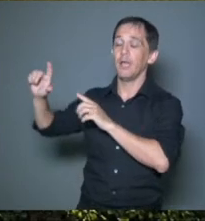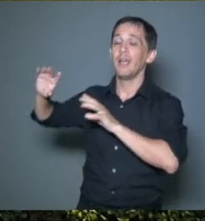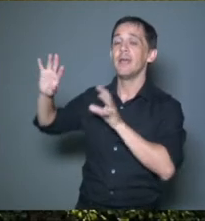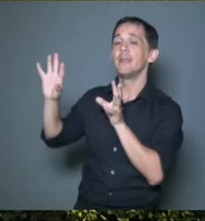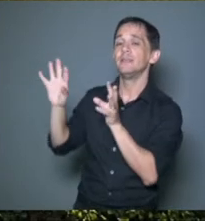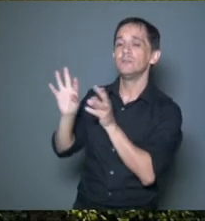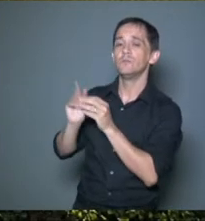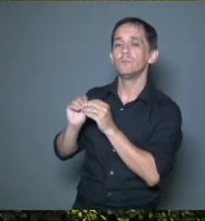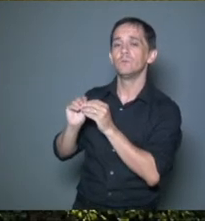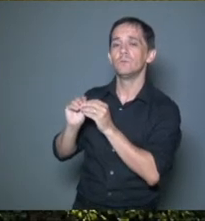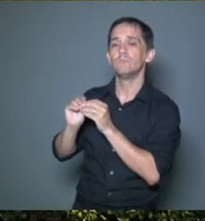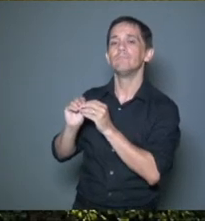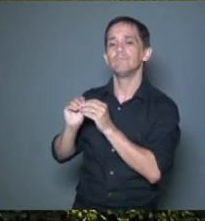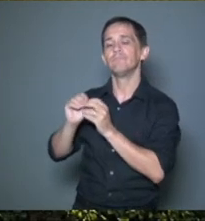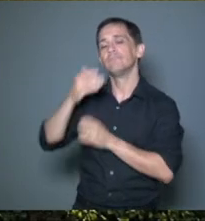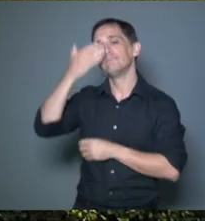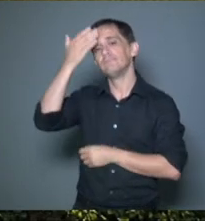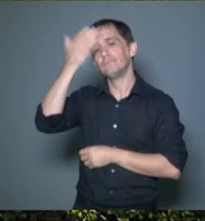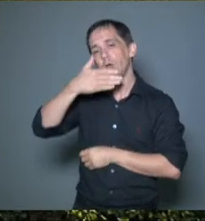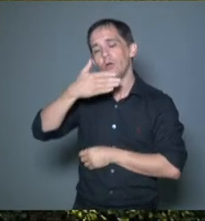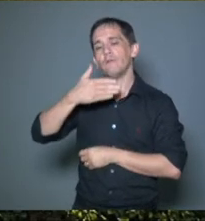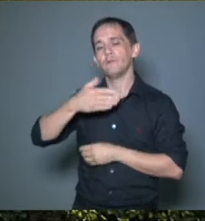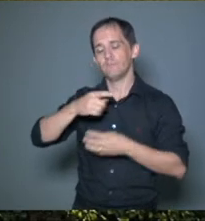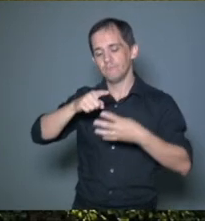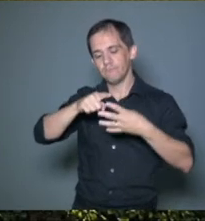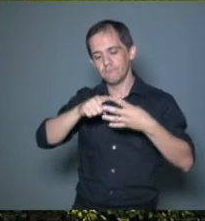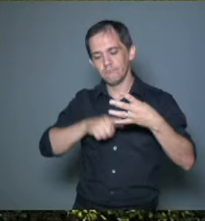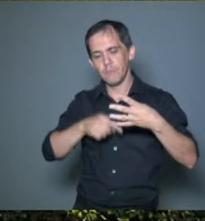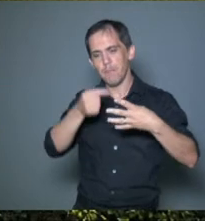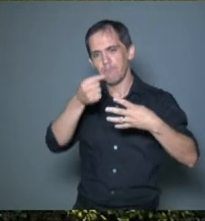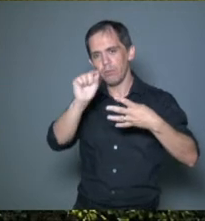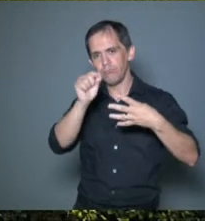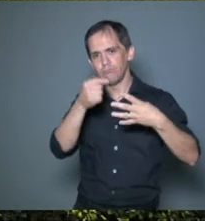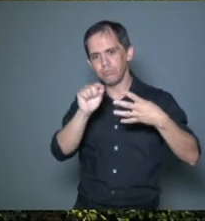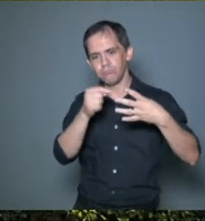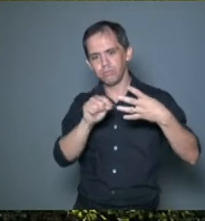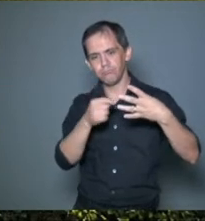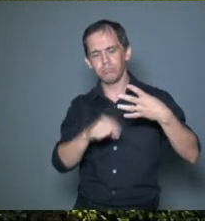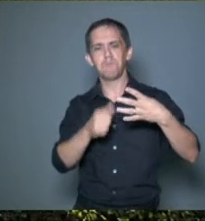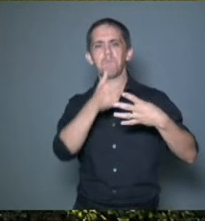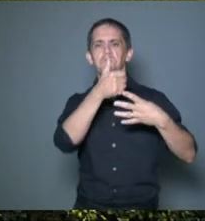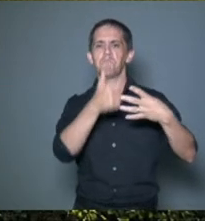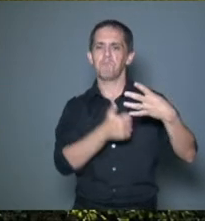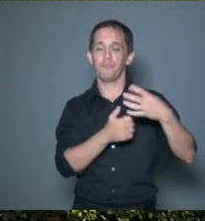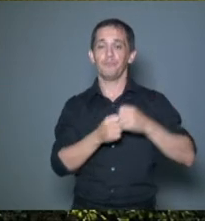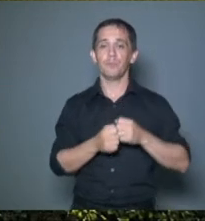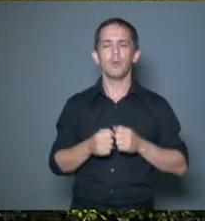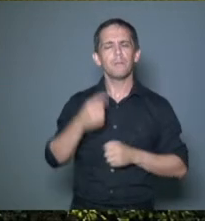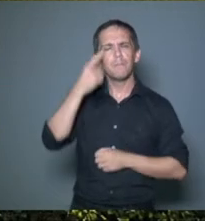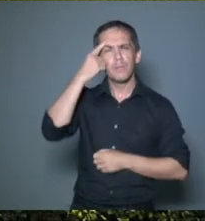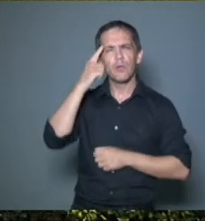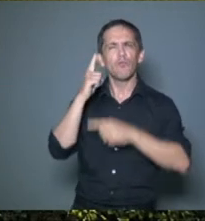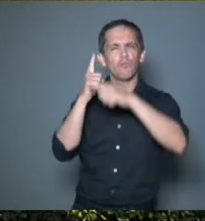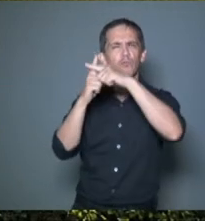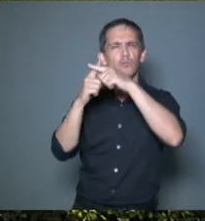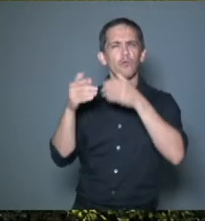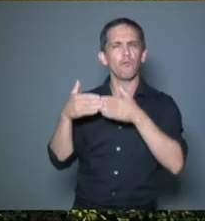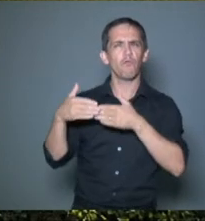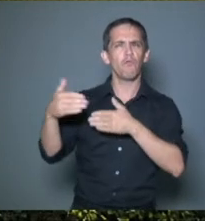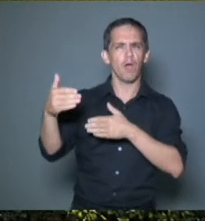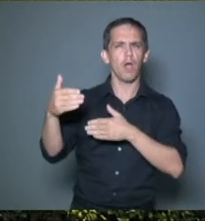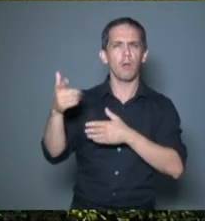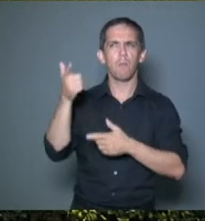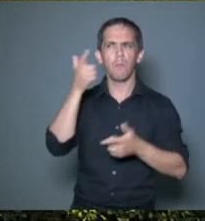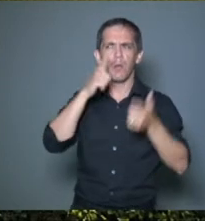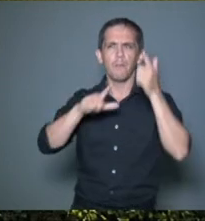This slide you see sort of summarizes what I said. And we are highly optimistic about